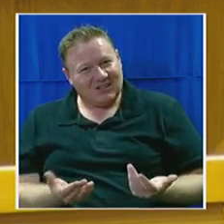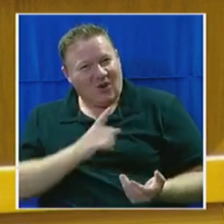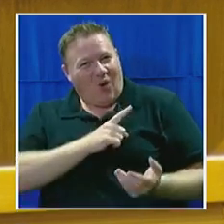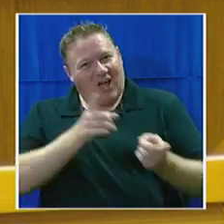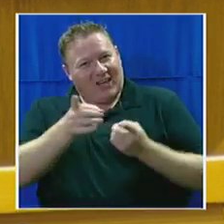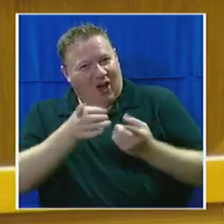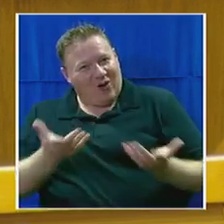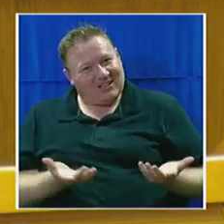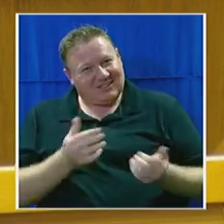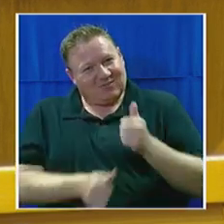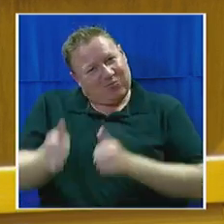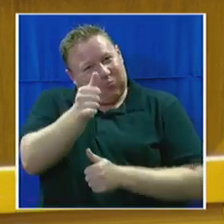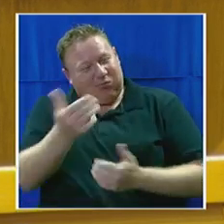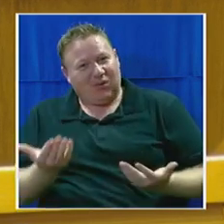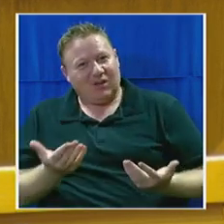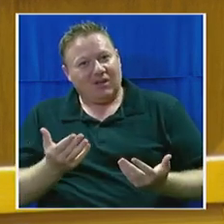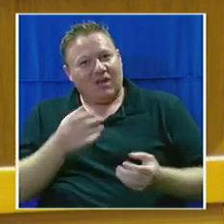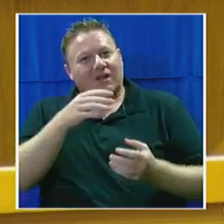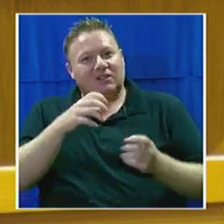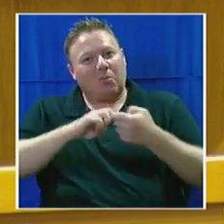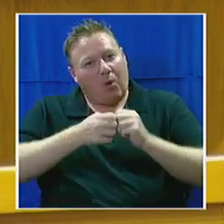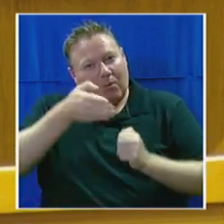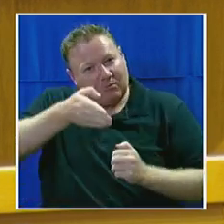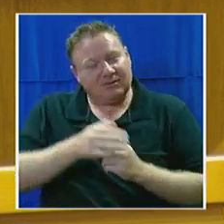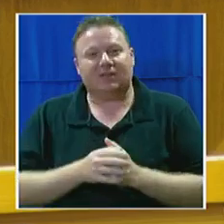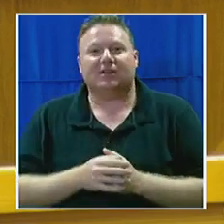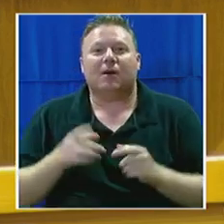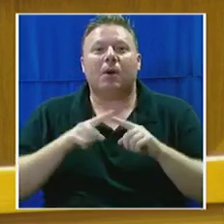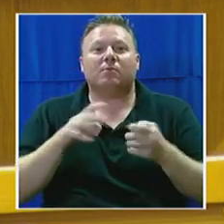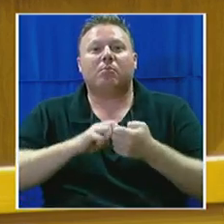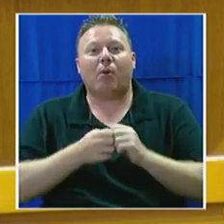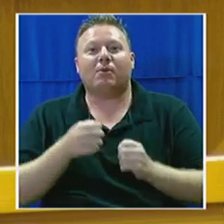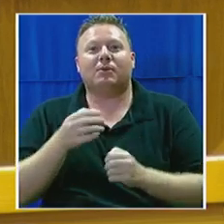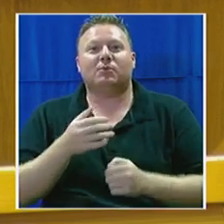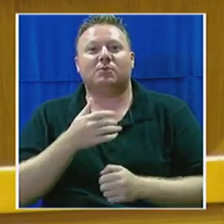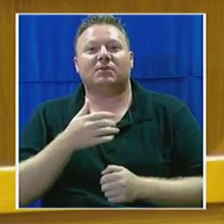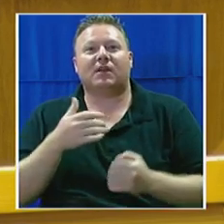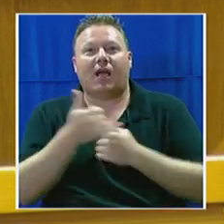directors? That is the crux of the problem. But coming back to the problems we have in the country.